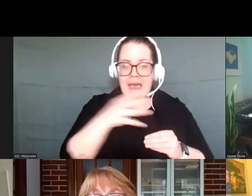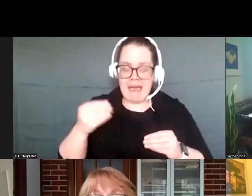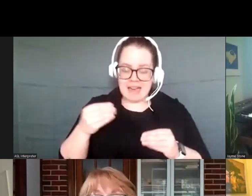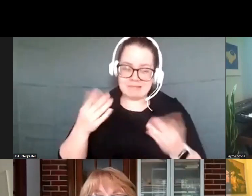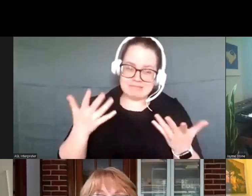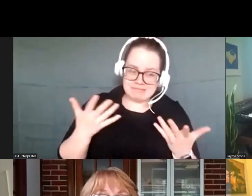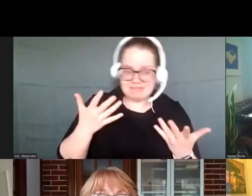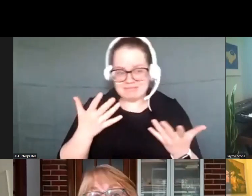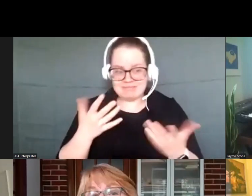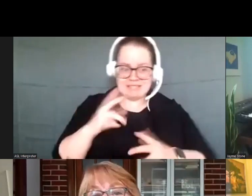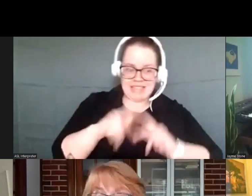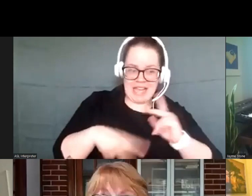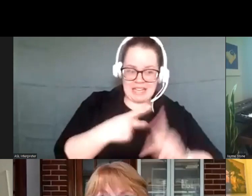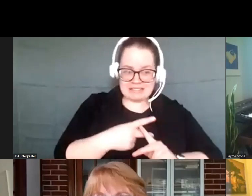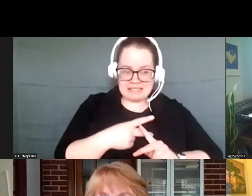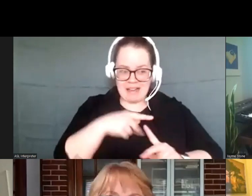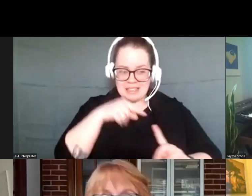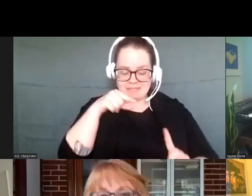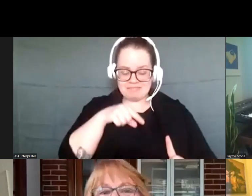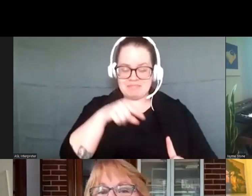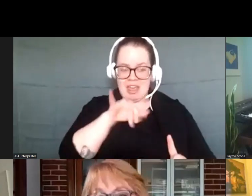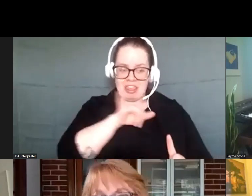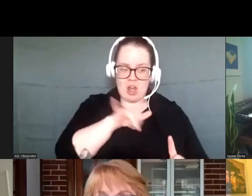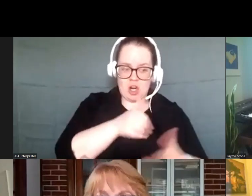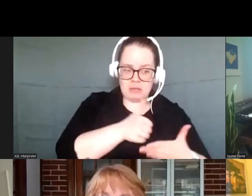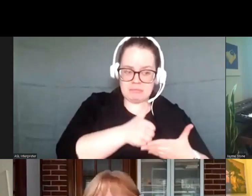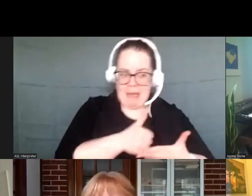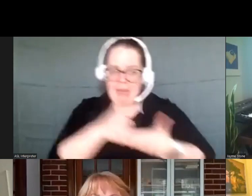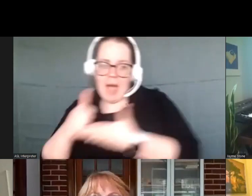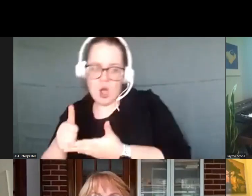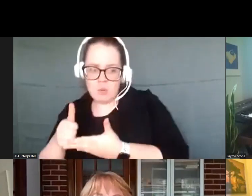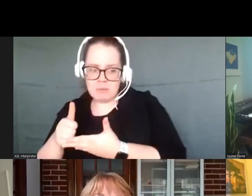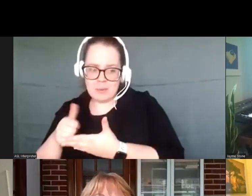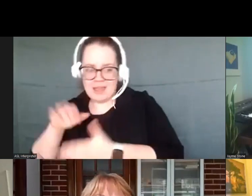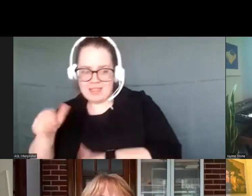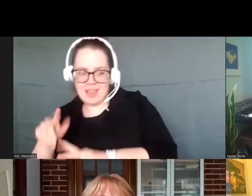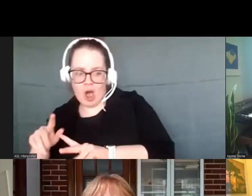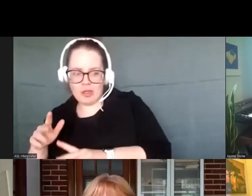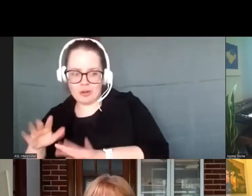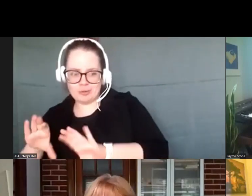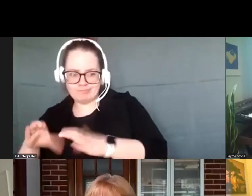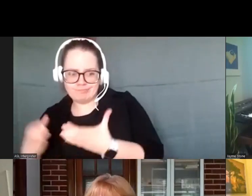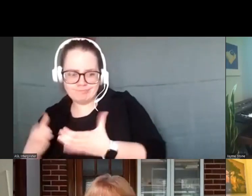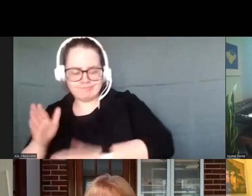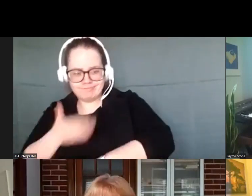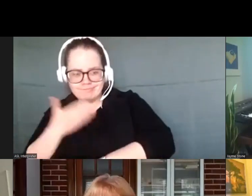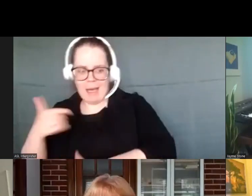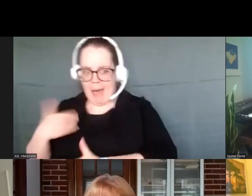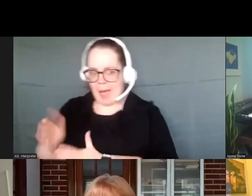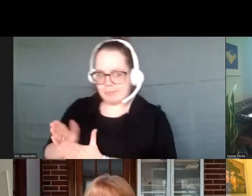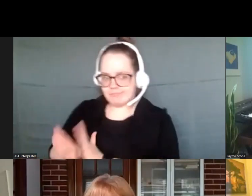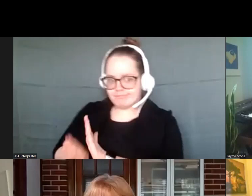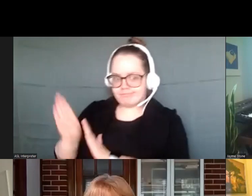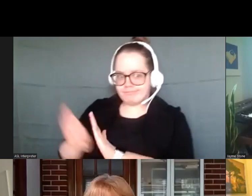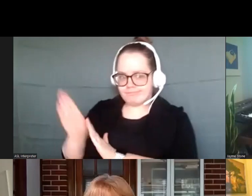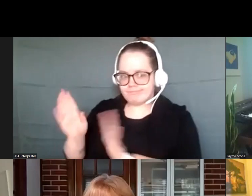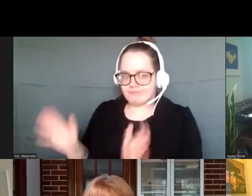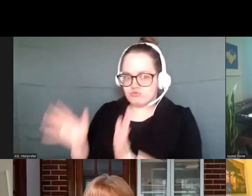kind of loading the ones that I'm developing, if you know what I mean. Then